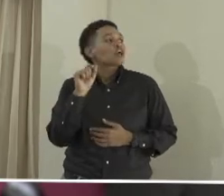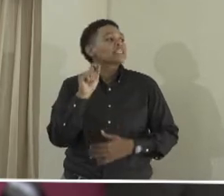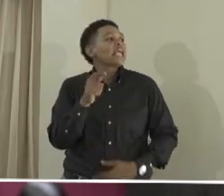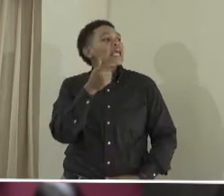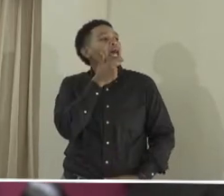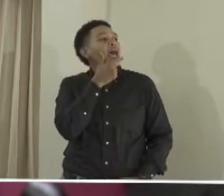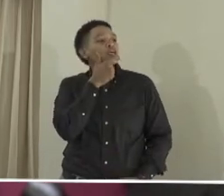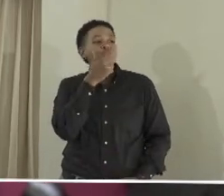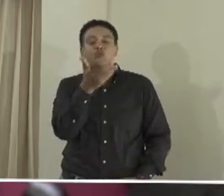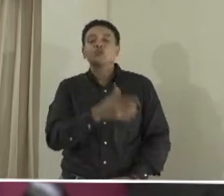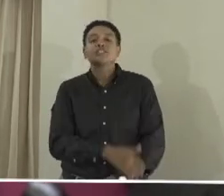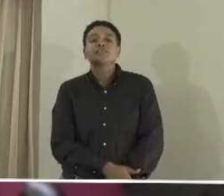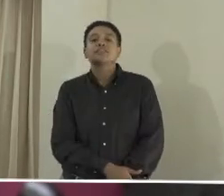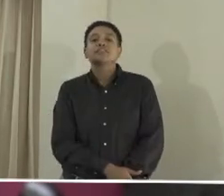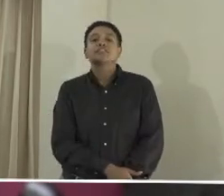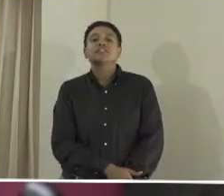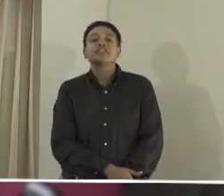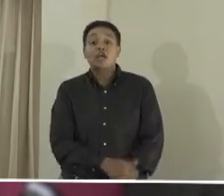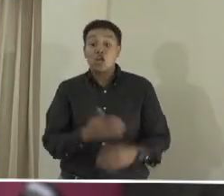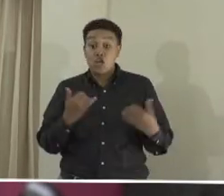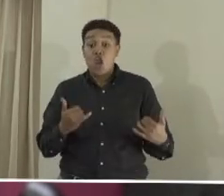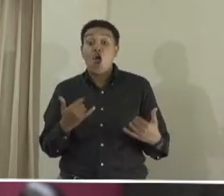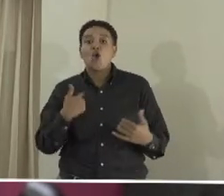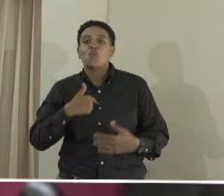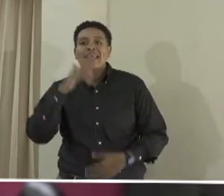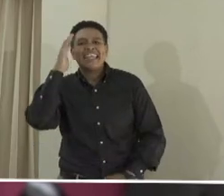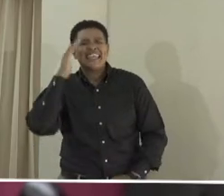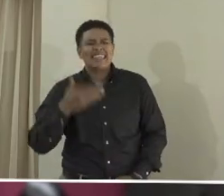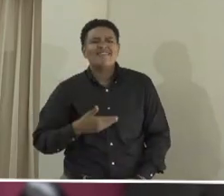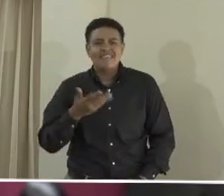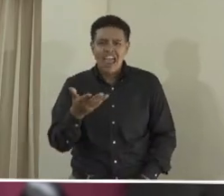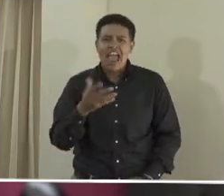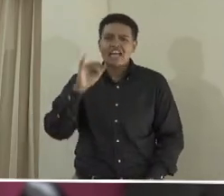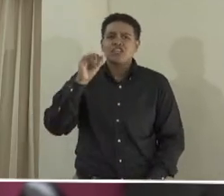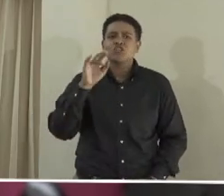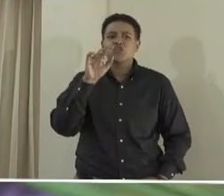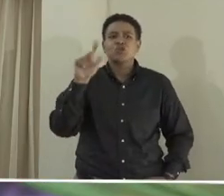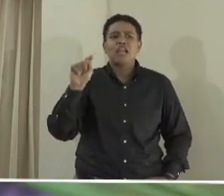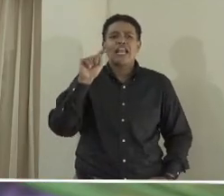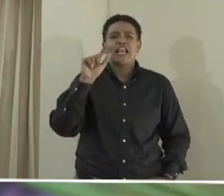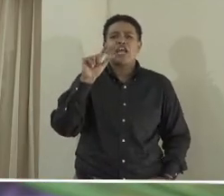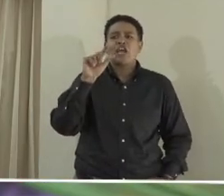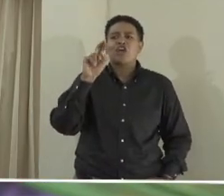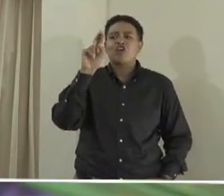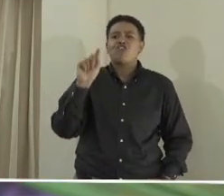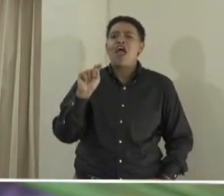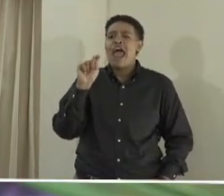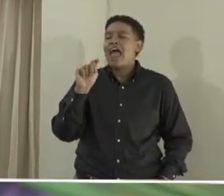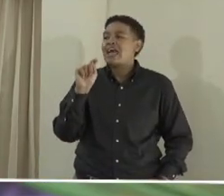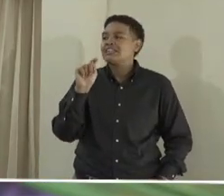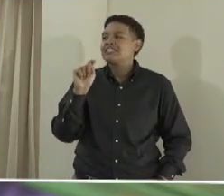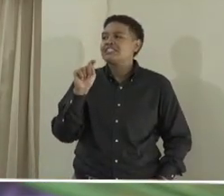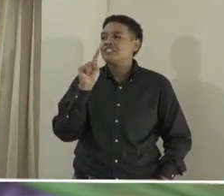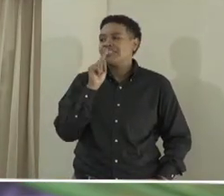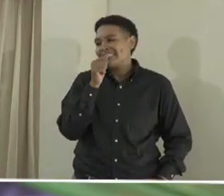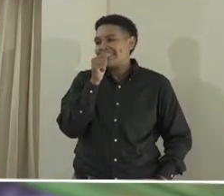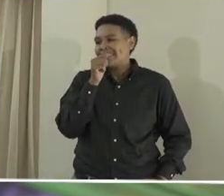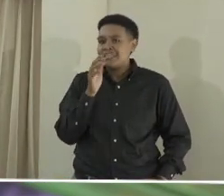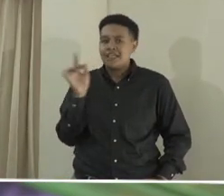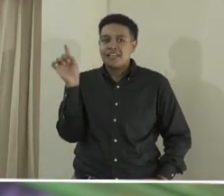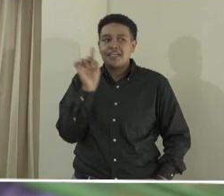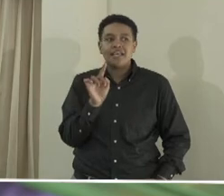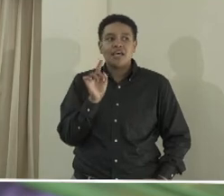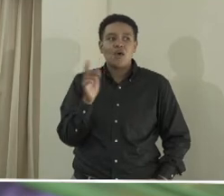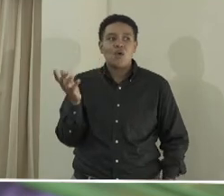Andrew. And now we invite Juliet Grant, our songbird,